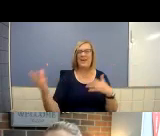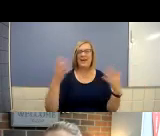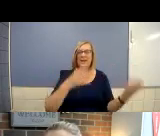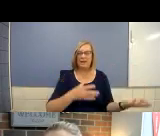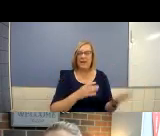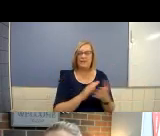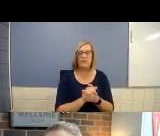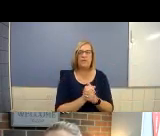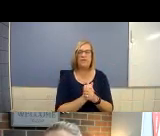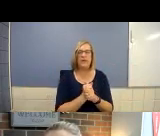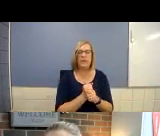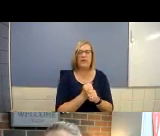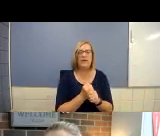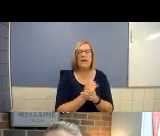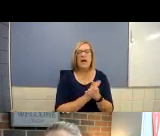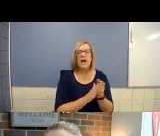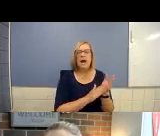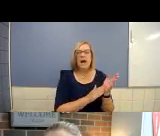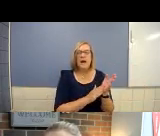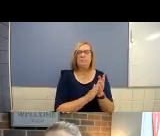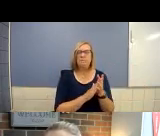when they can't get a live interpreter there very quickly.